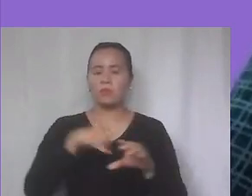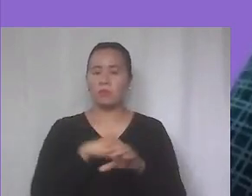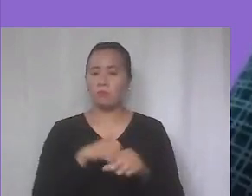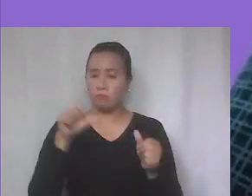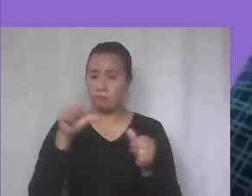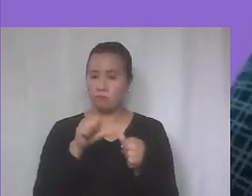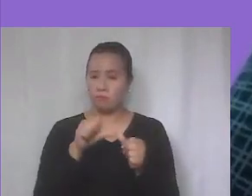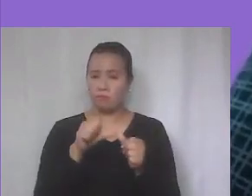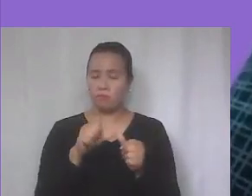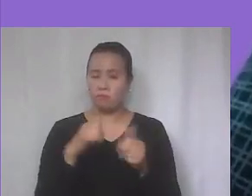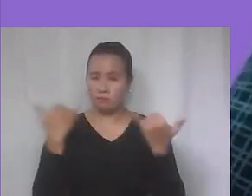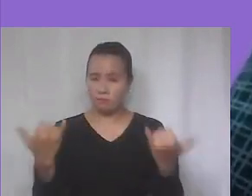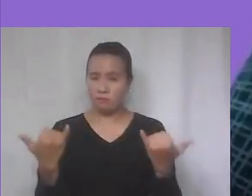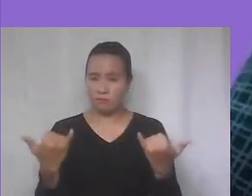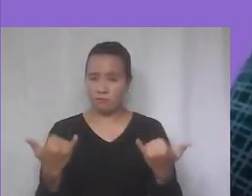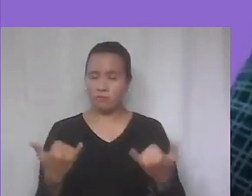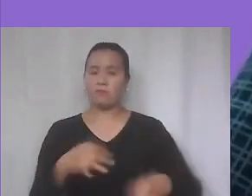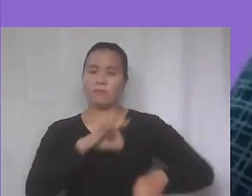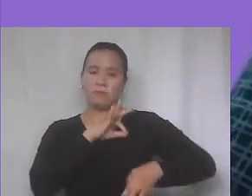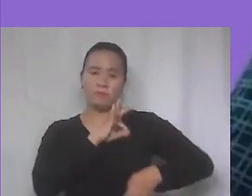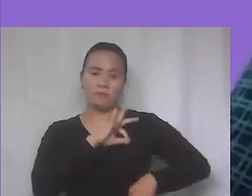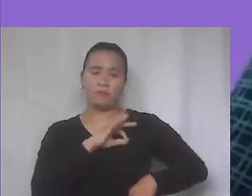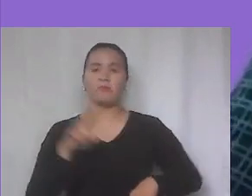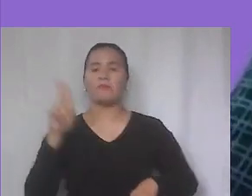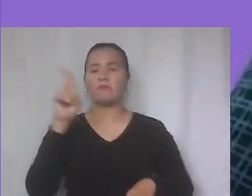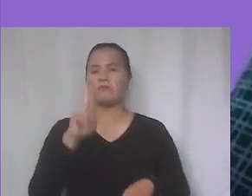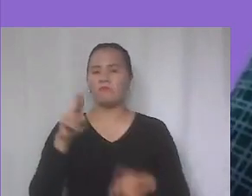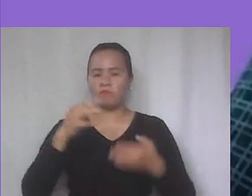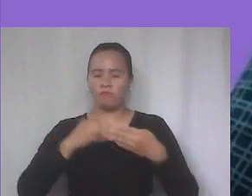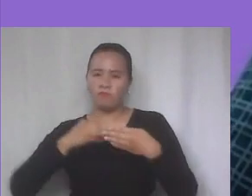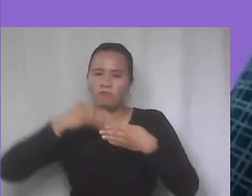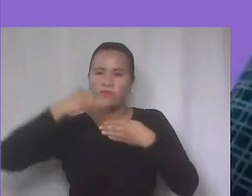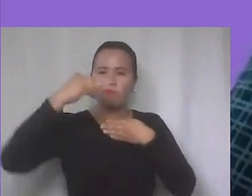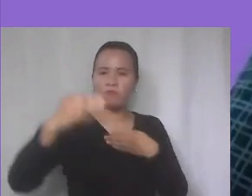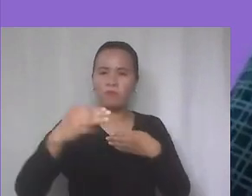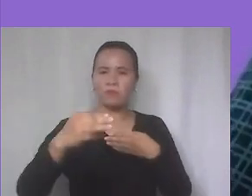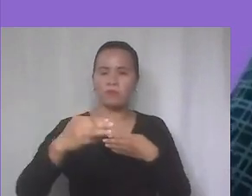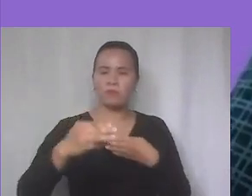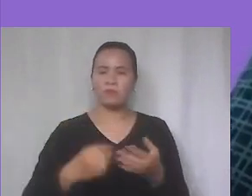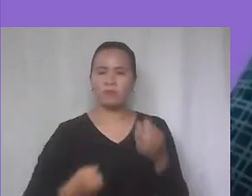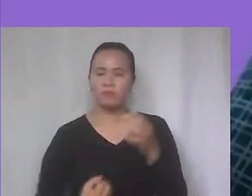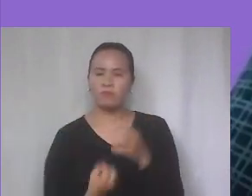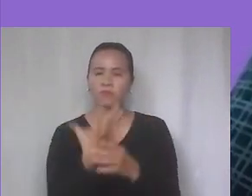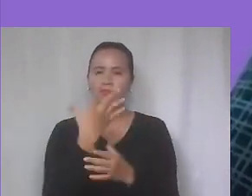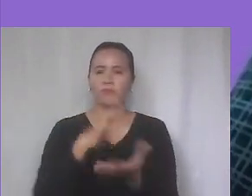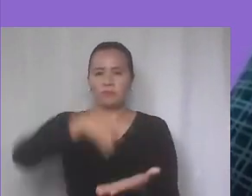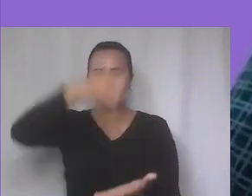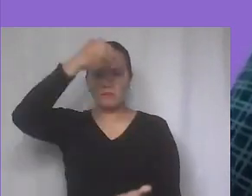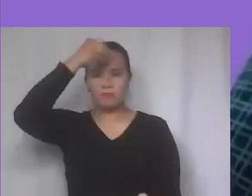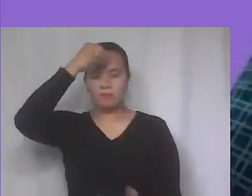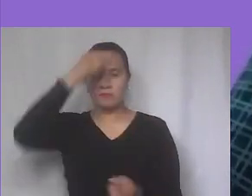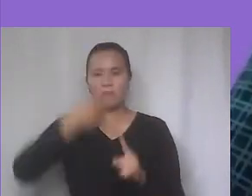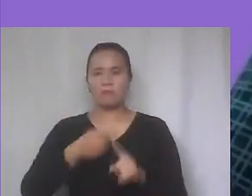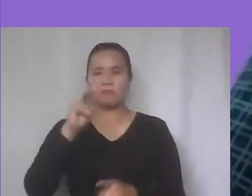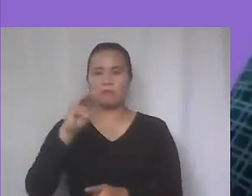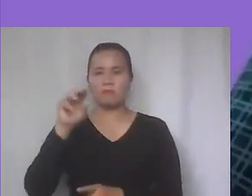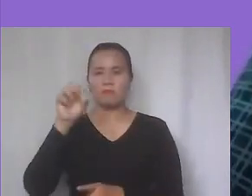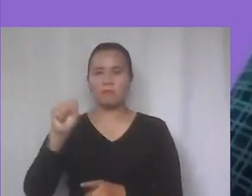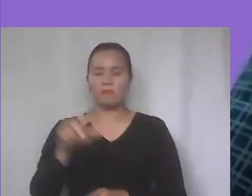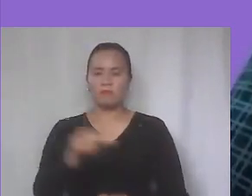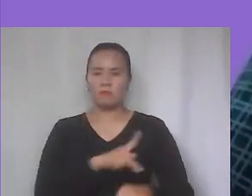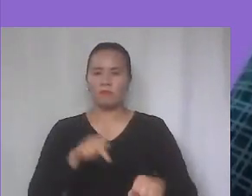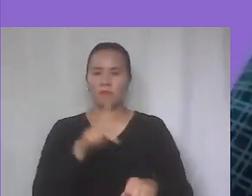opportunity to maximize the benefits that we can draw from Microsoft Philippines through its commitment to ensure